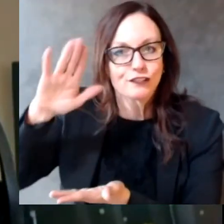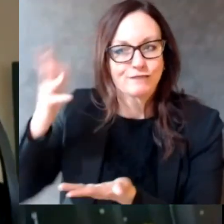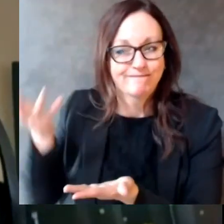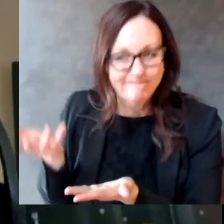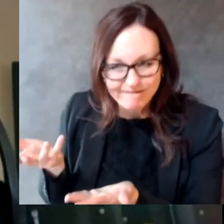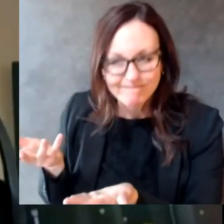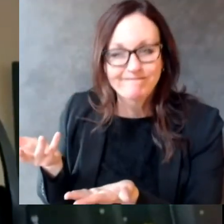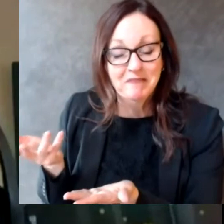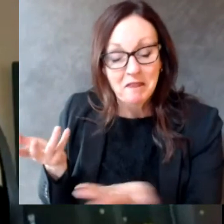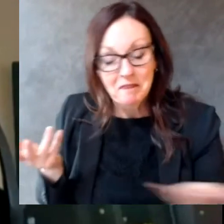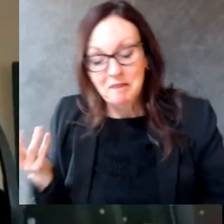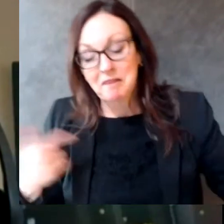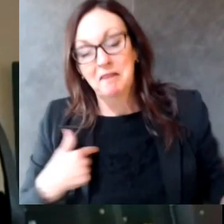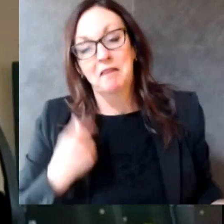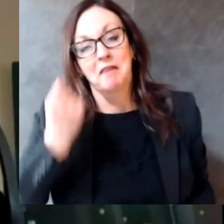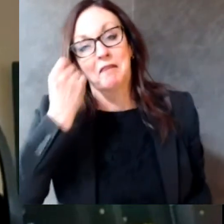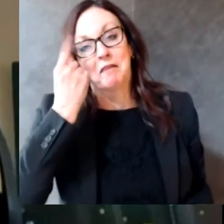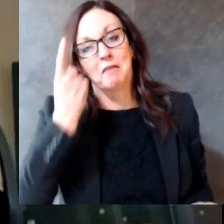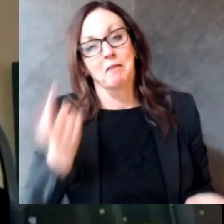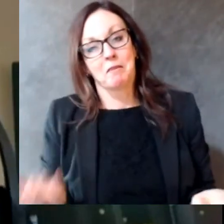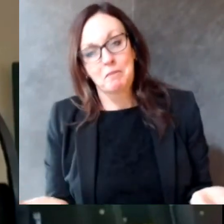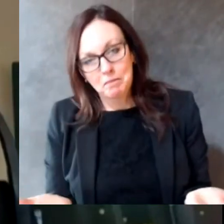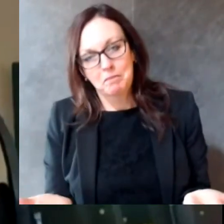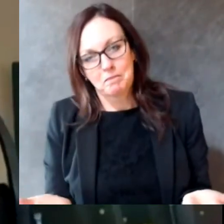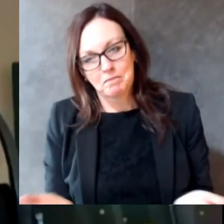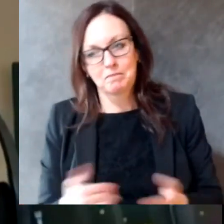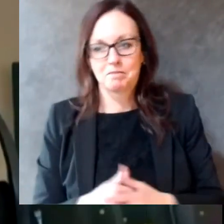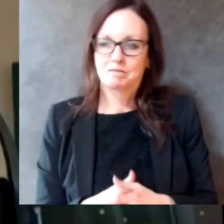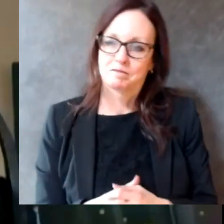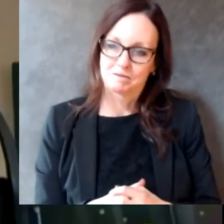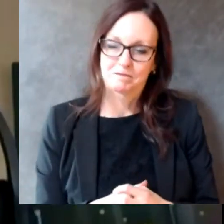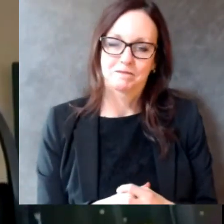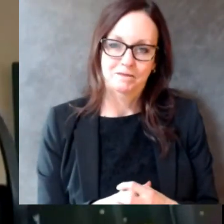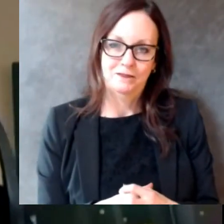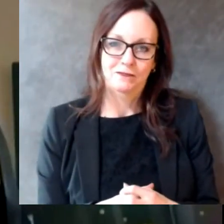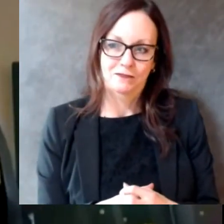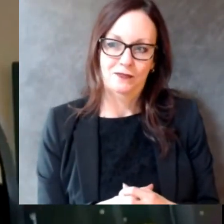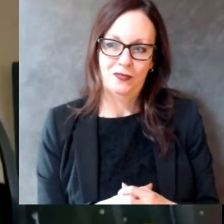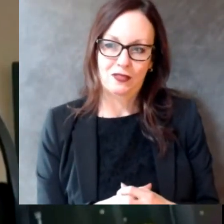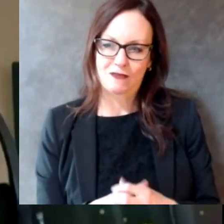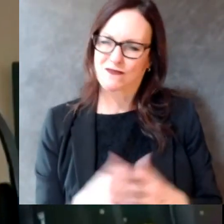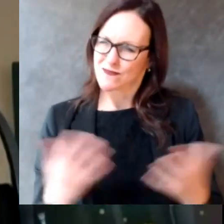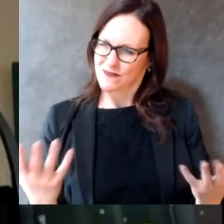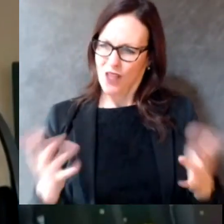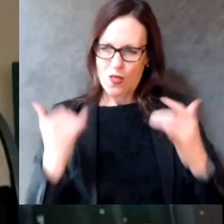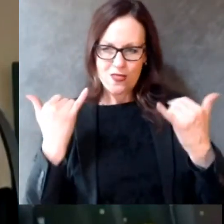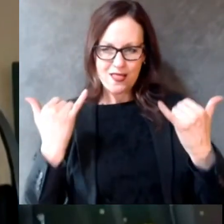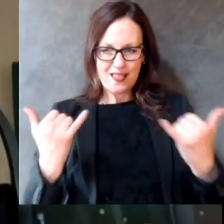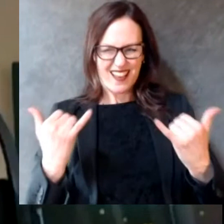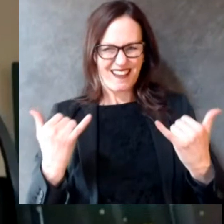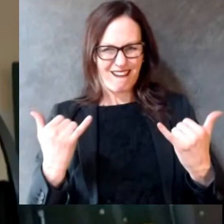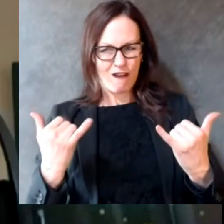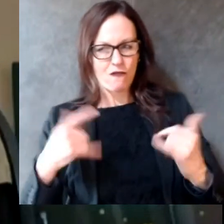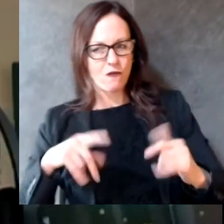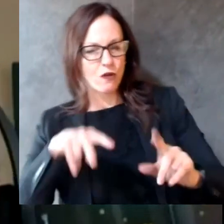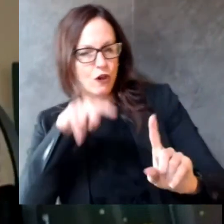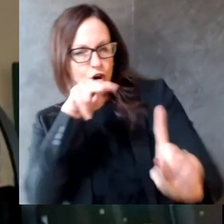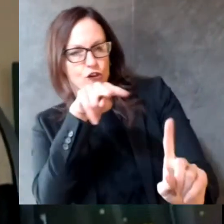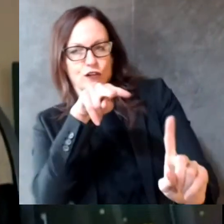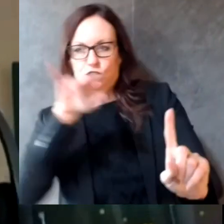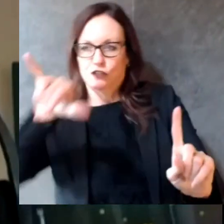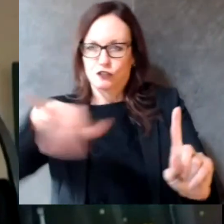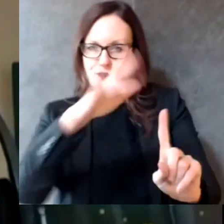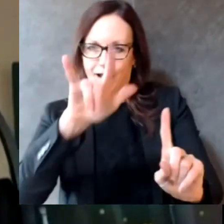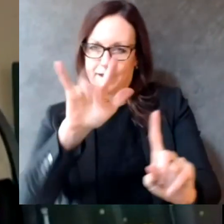way of saying it's hard to predict now, because the group that will be receiving vaccine is going to continue to raise